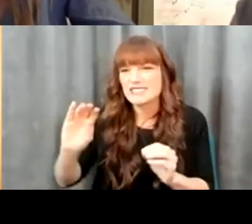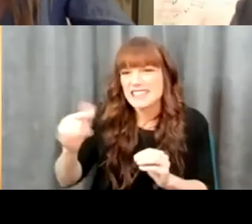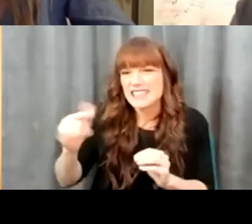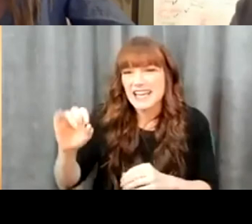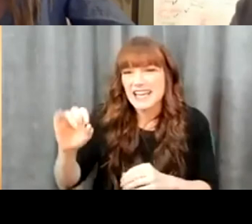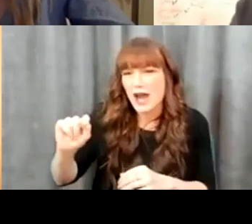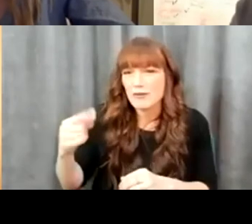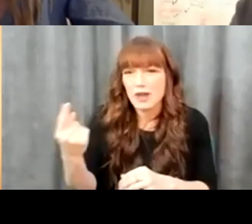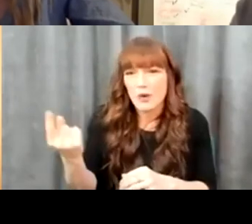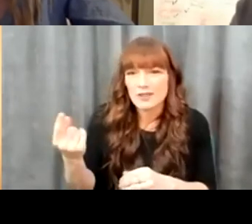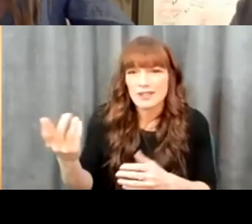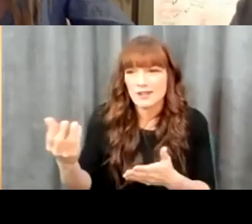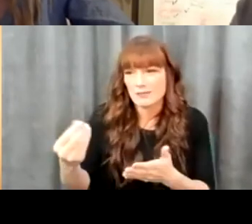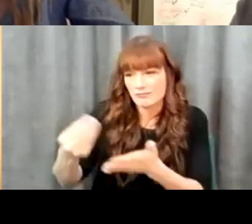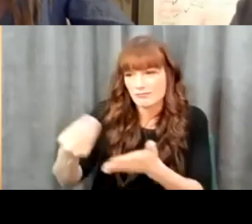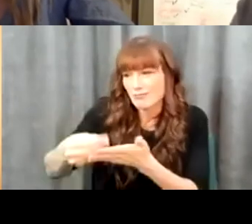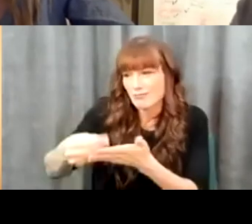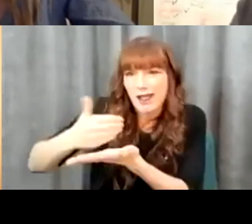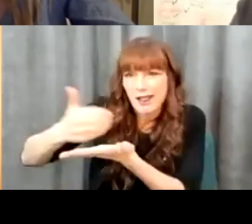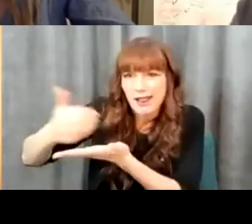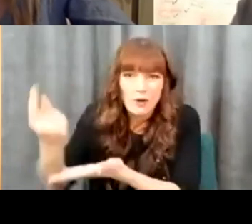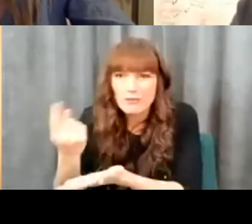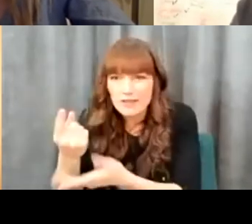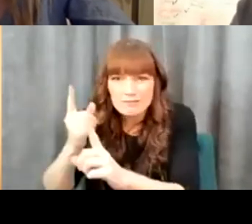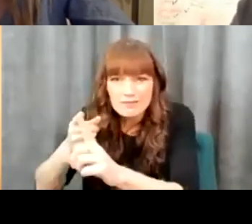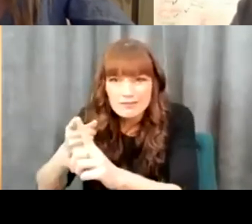to do with it was to make money off of it. So.